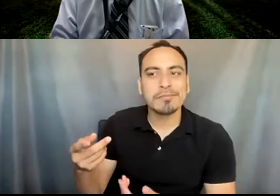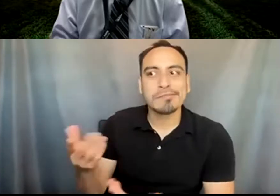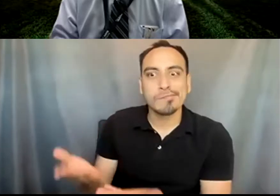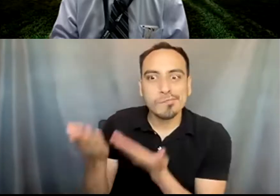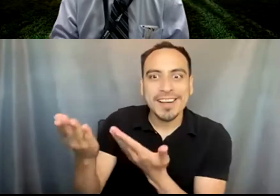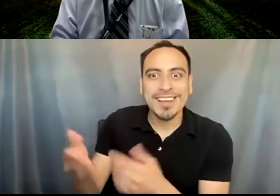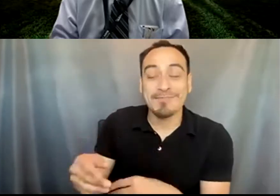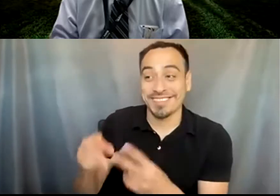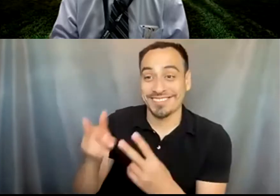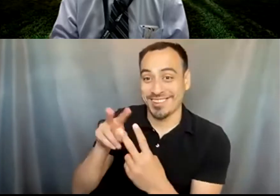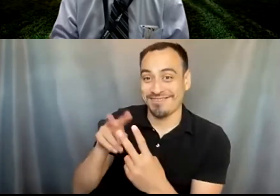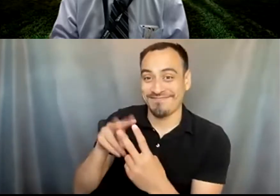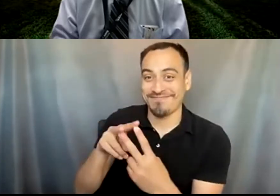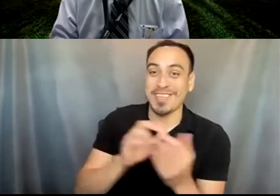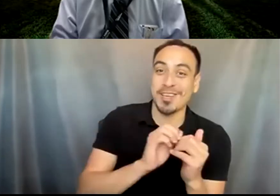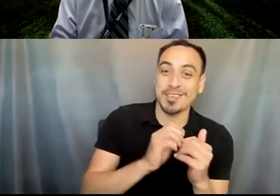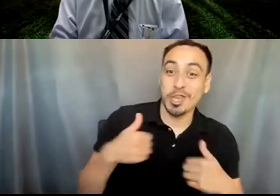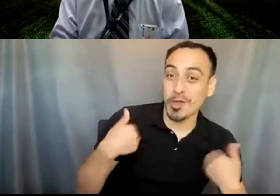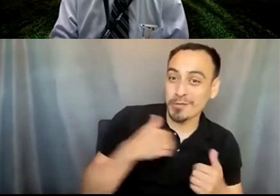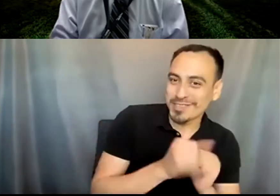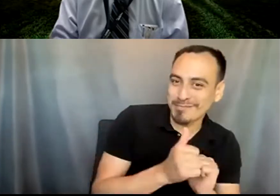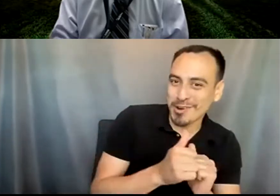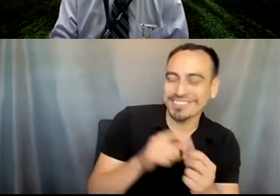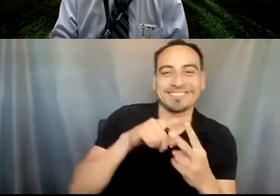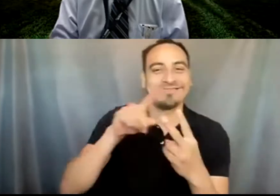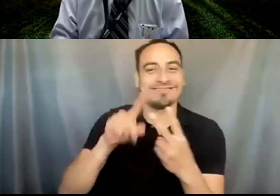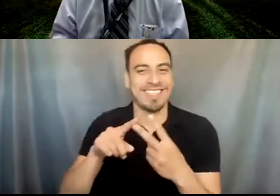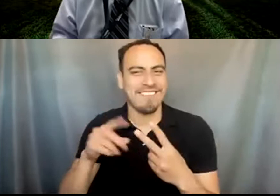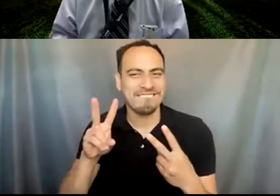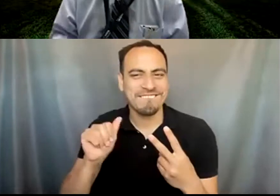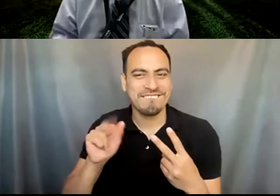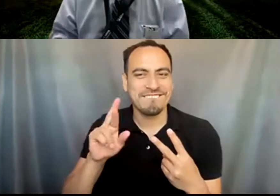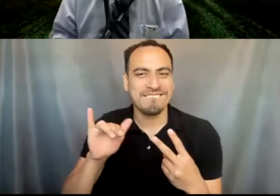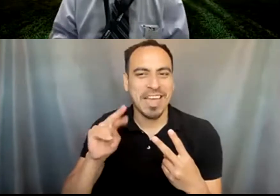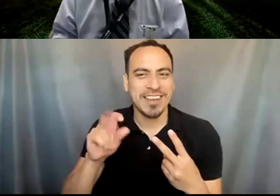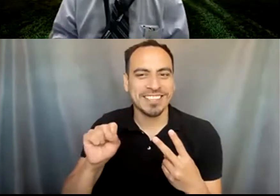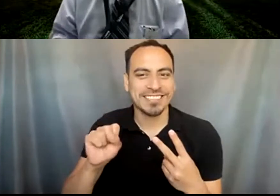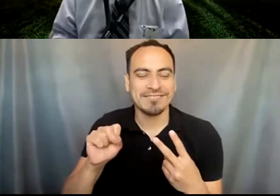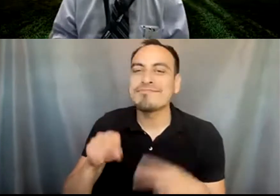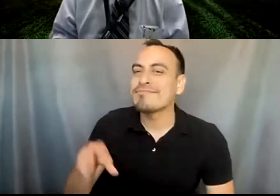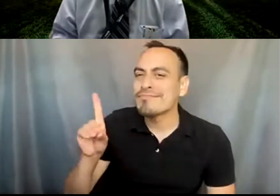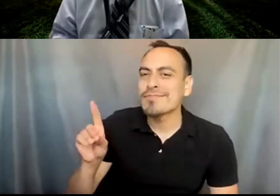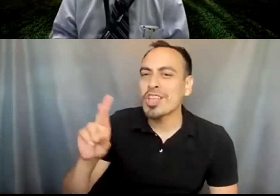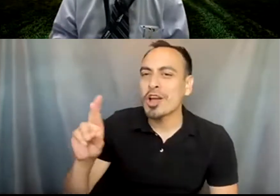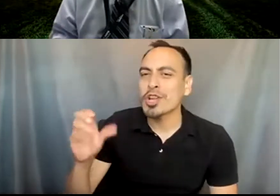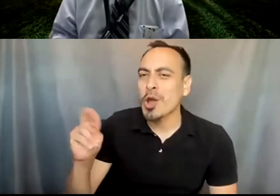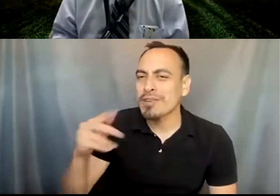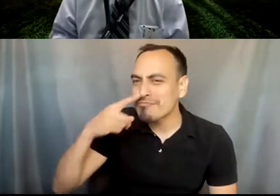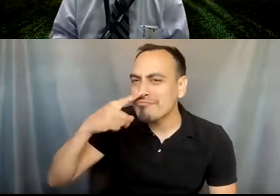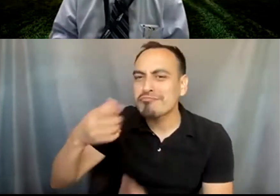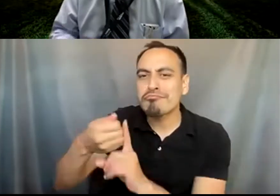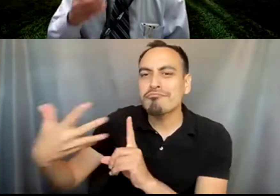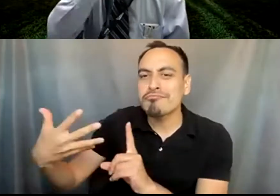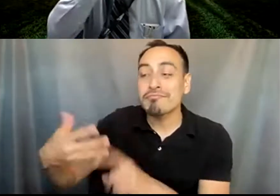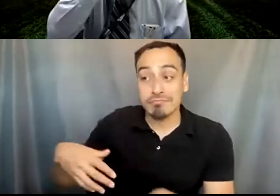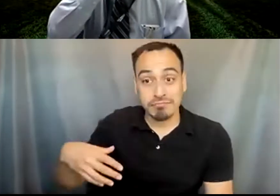and variants. And so, Dr. Cohen, let's talk a little bit about variants. Is there any evidence that vaccines